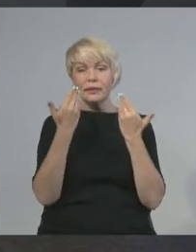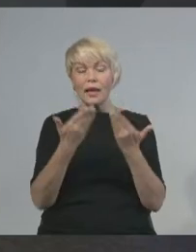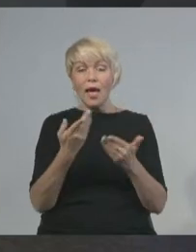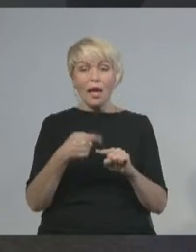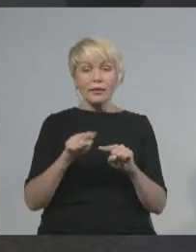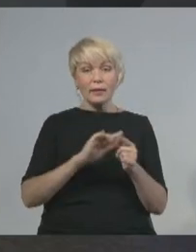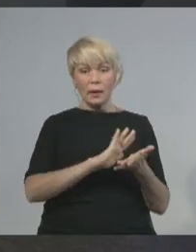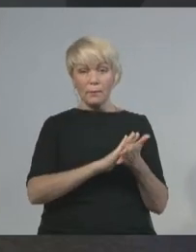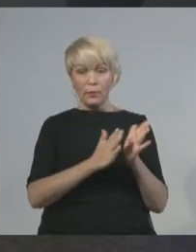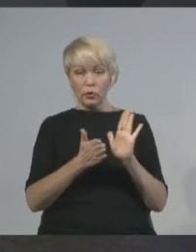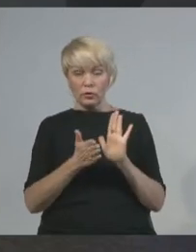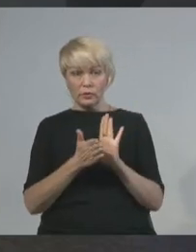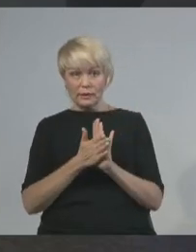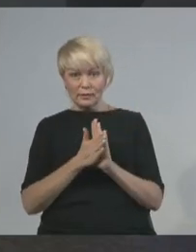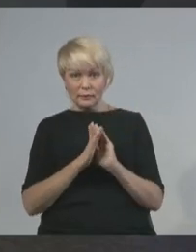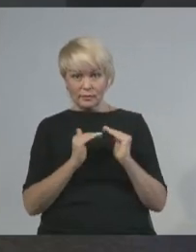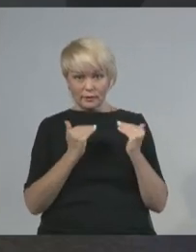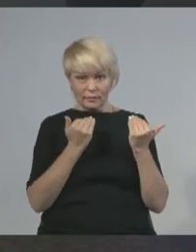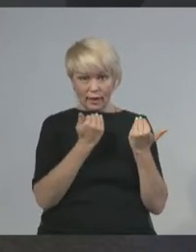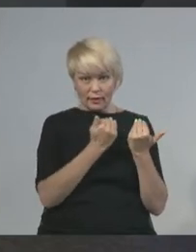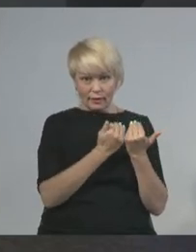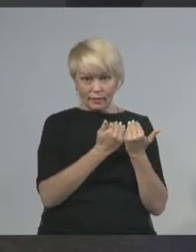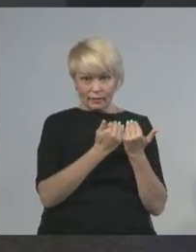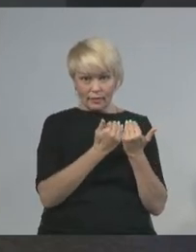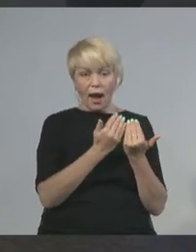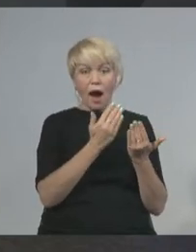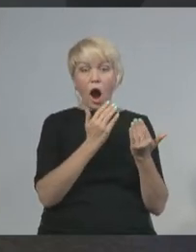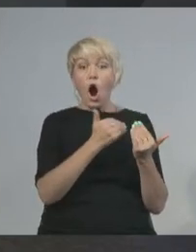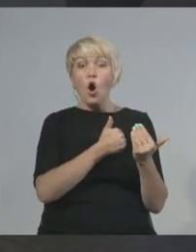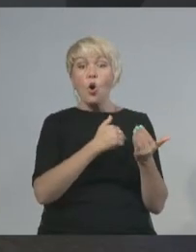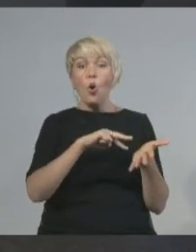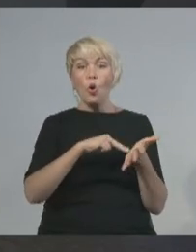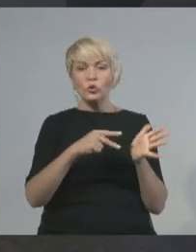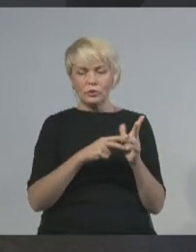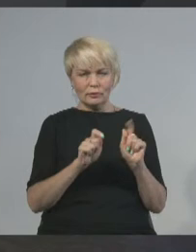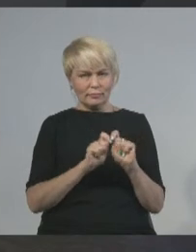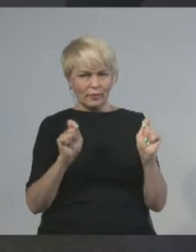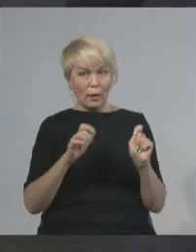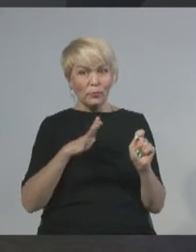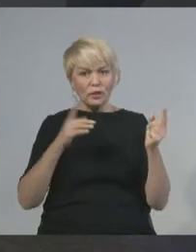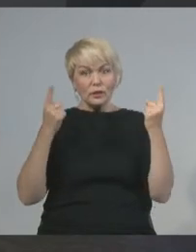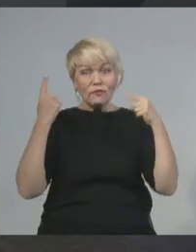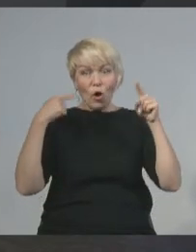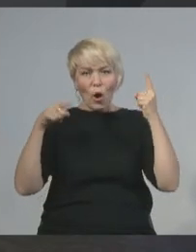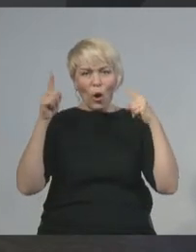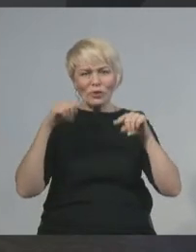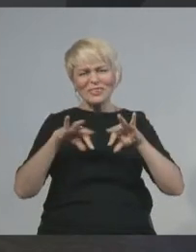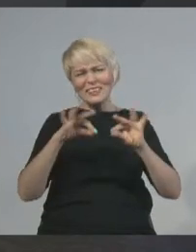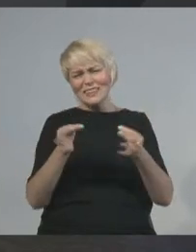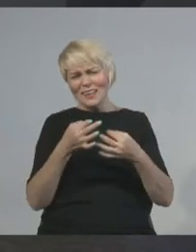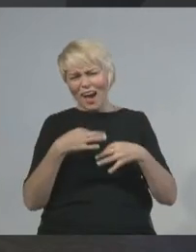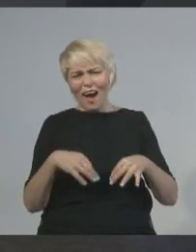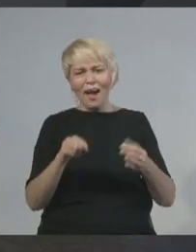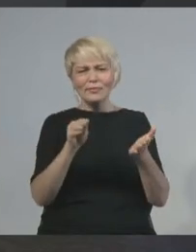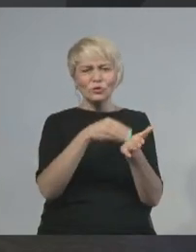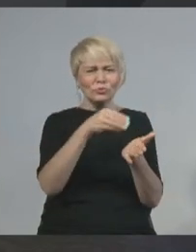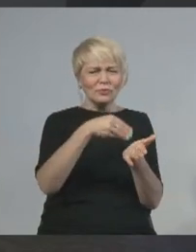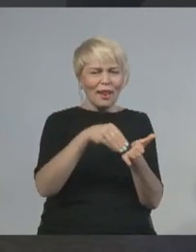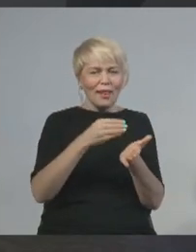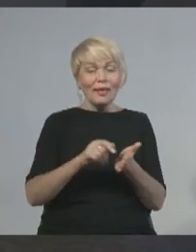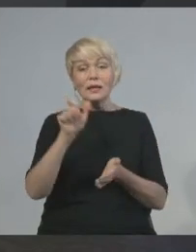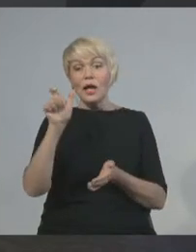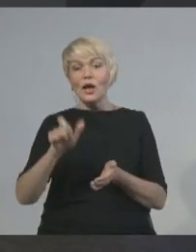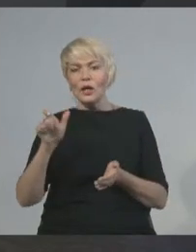because they do a product but when we're talking about uh the positions so that you want to